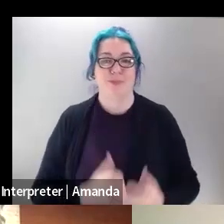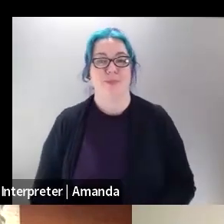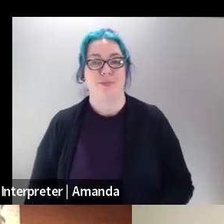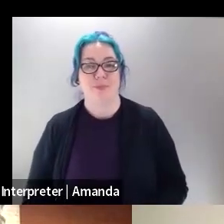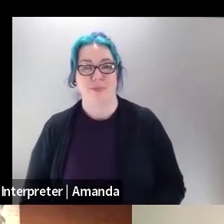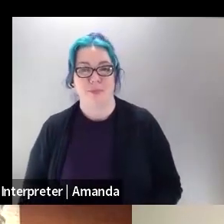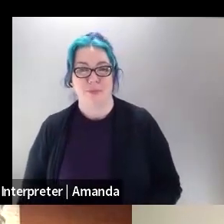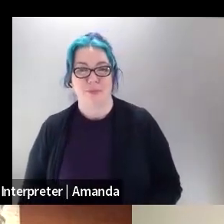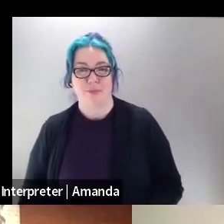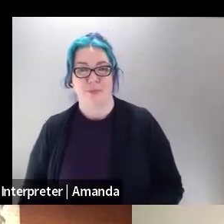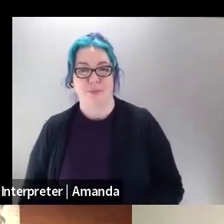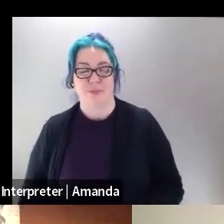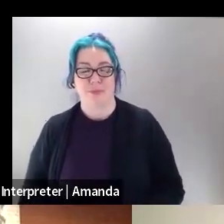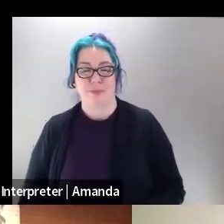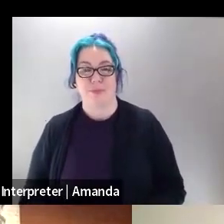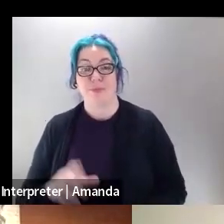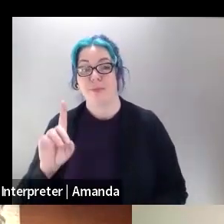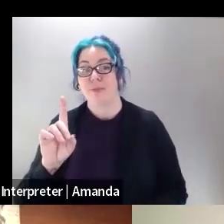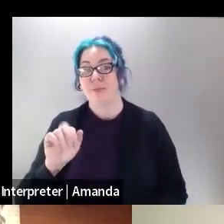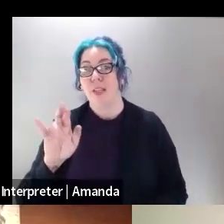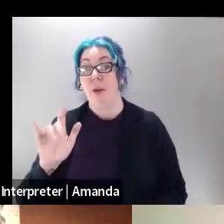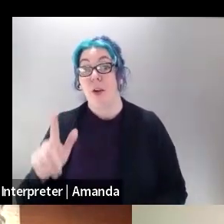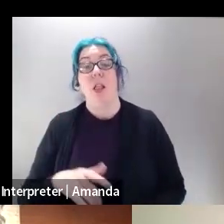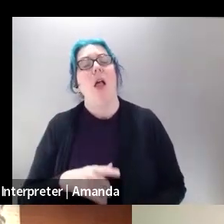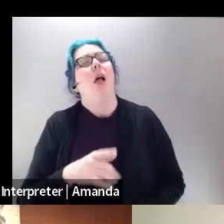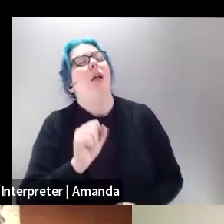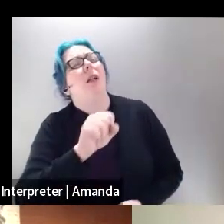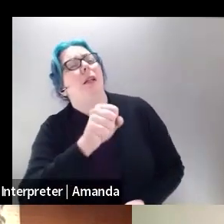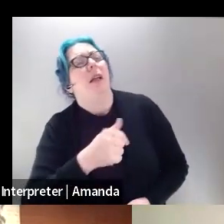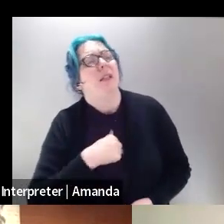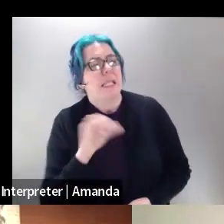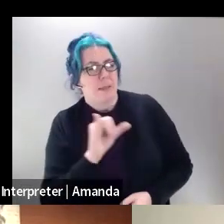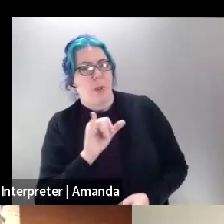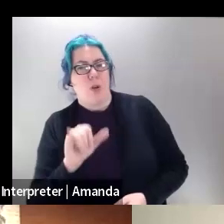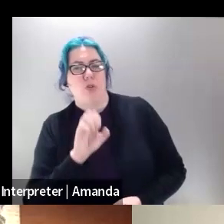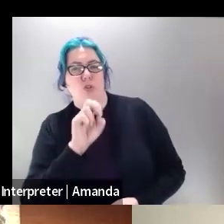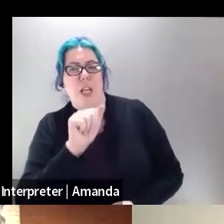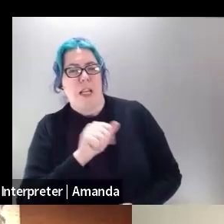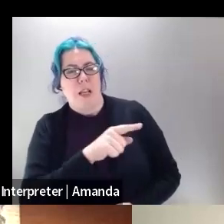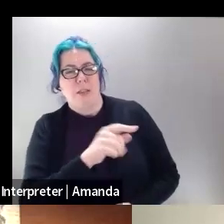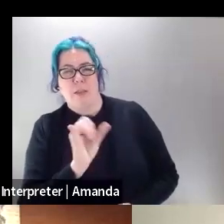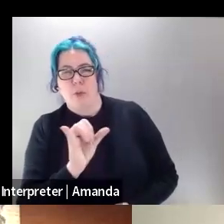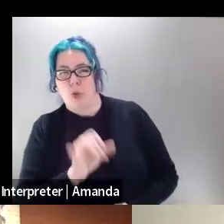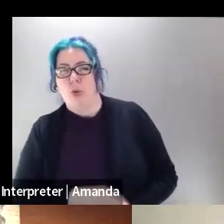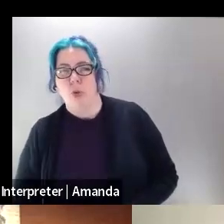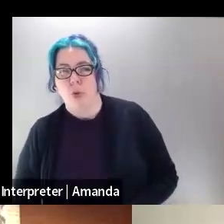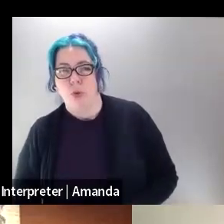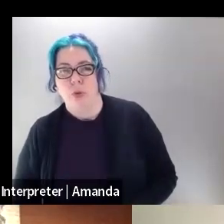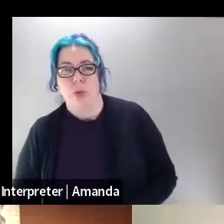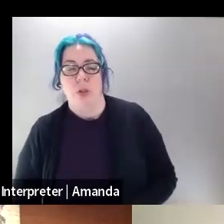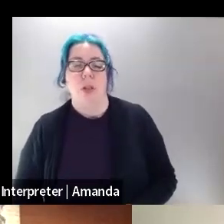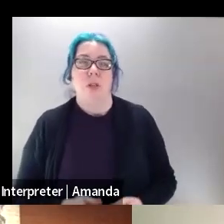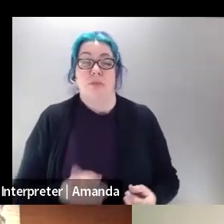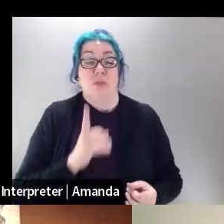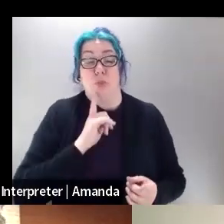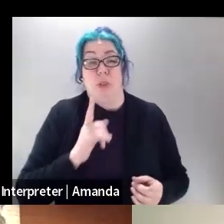It sounds similar in parts to how Jenna approaches it. It's very much a conversation